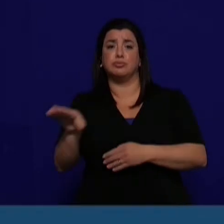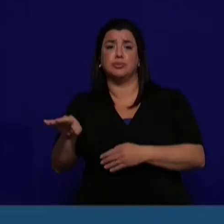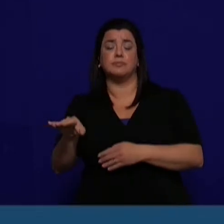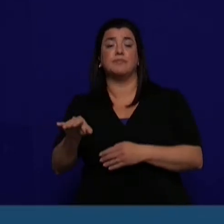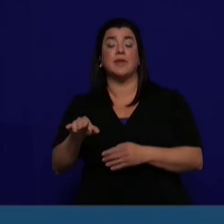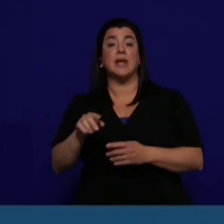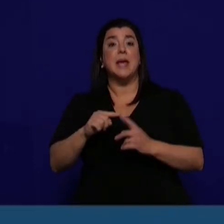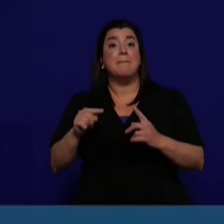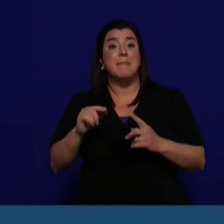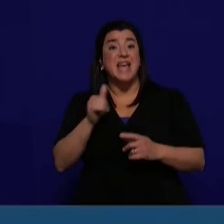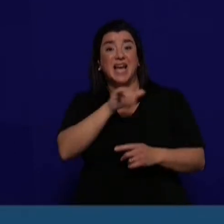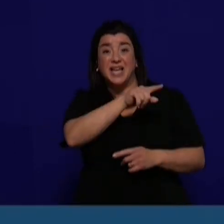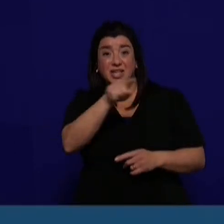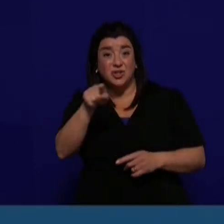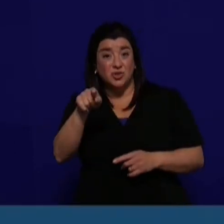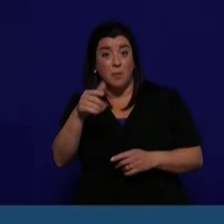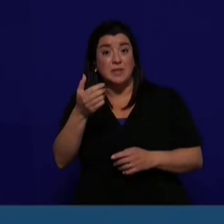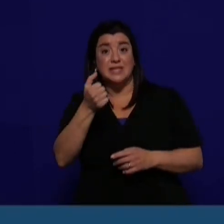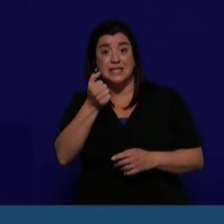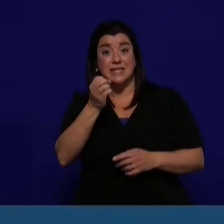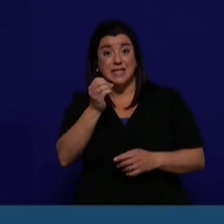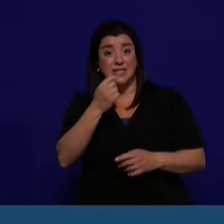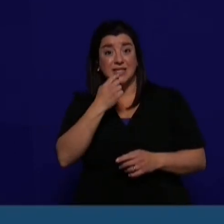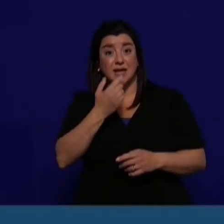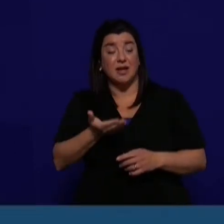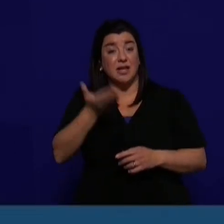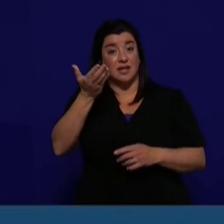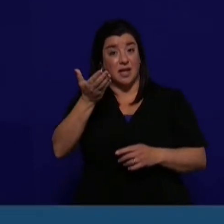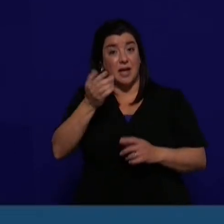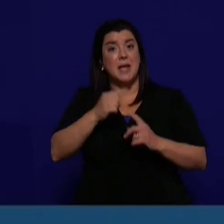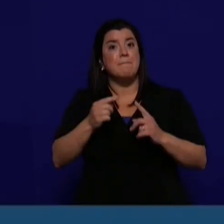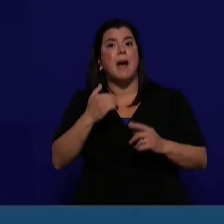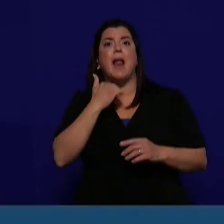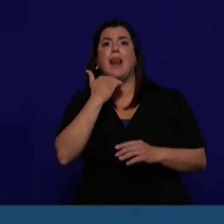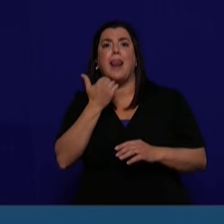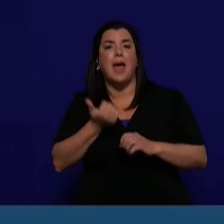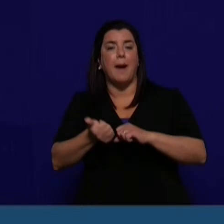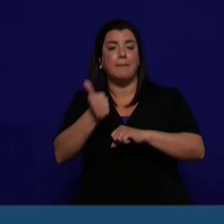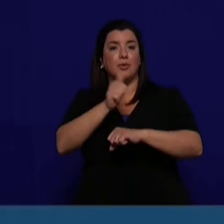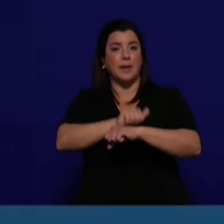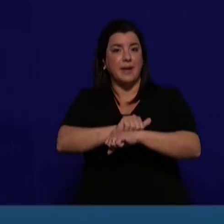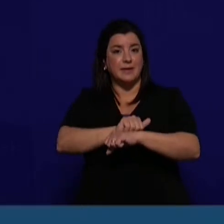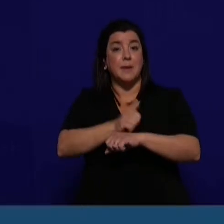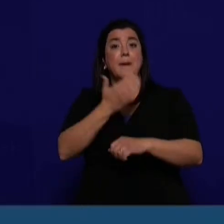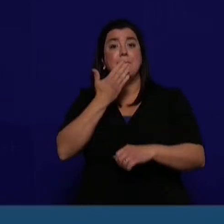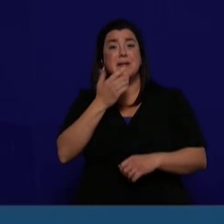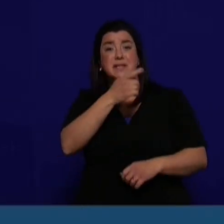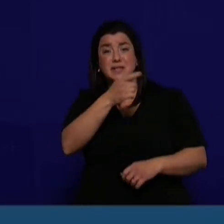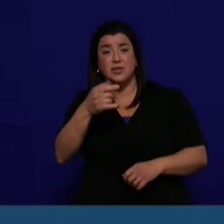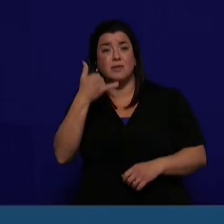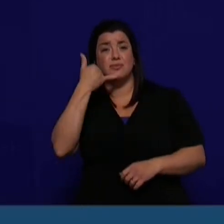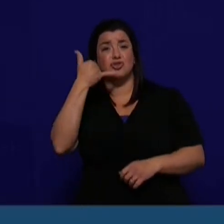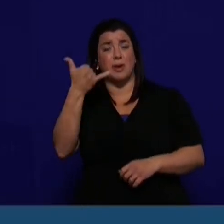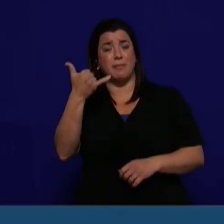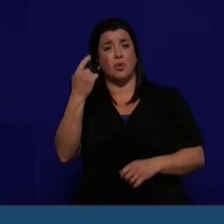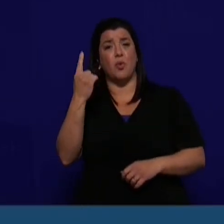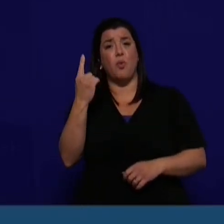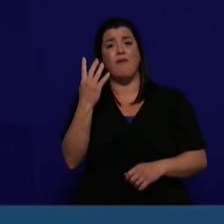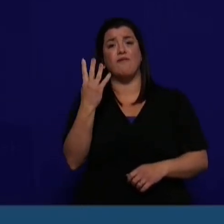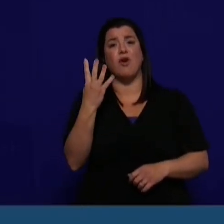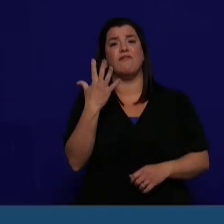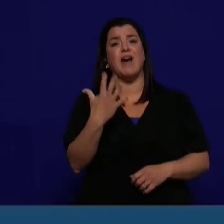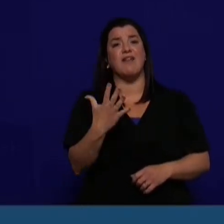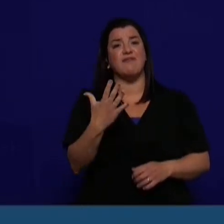minn 60 sena nitolbukom biex iċċemplulna fuq il-helpline tal-145 ħalli bekk aħna nkun nistgħu wkoll